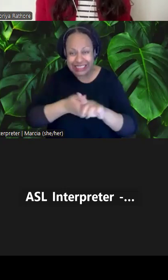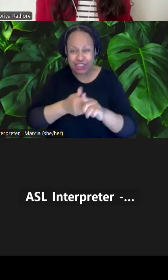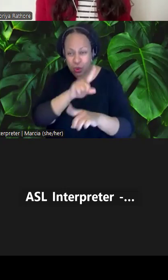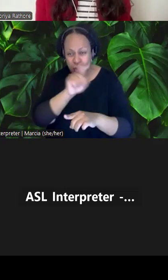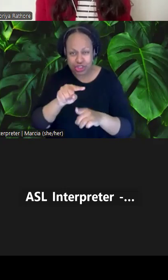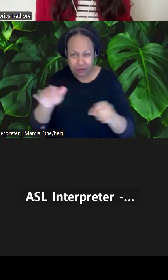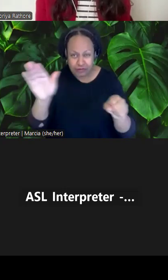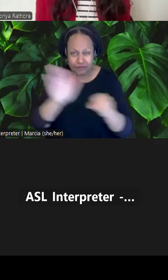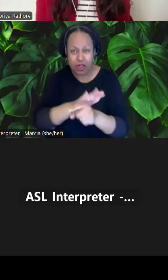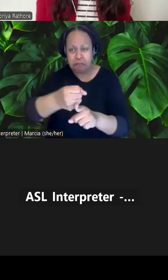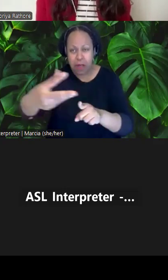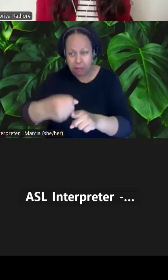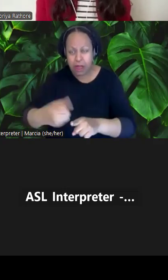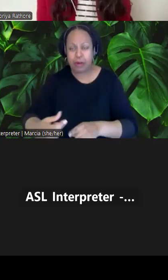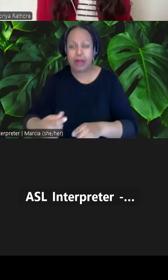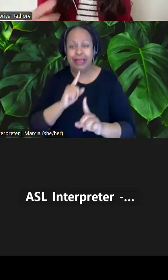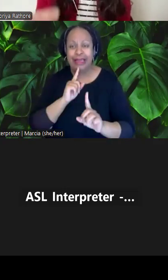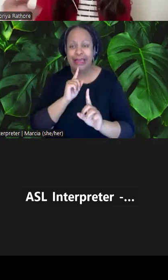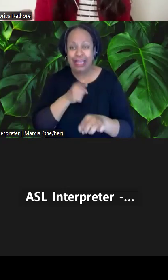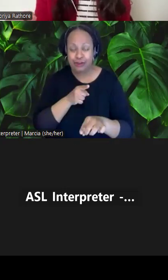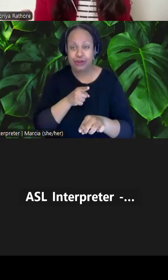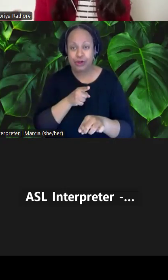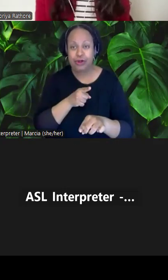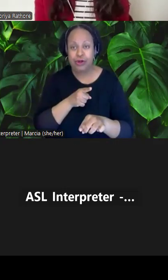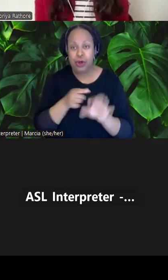and directly with regards to the project that you're actually requesting funding for.